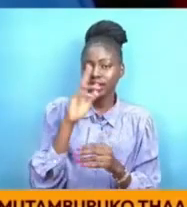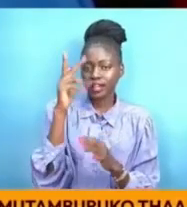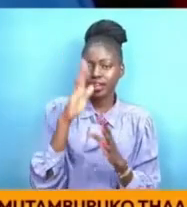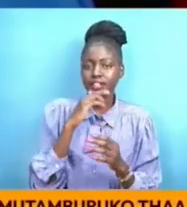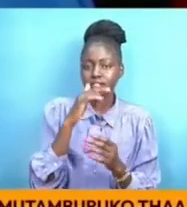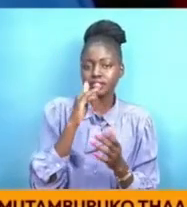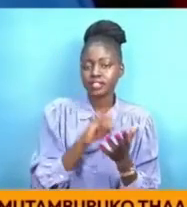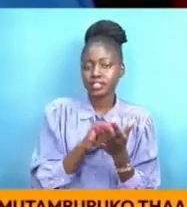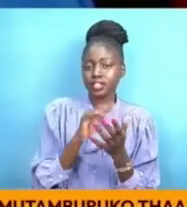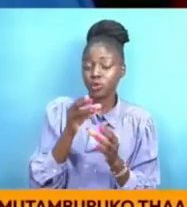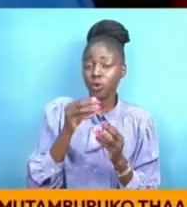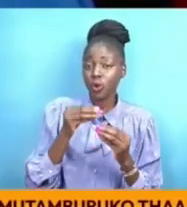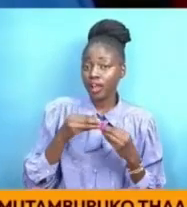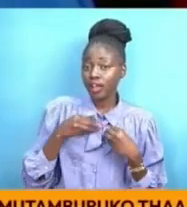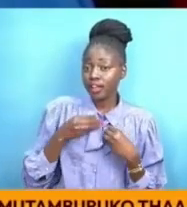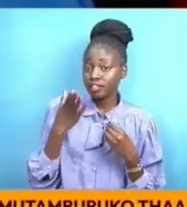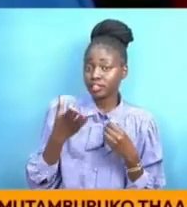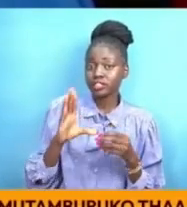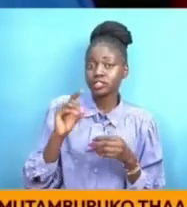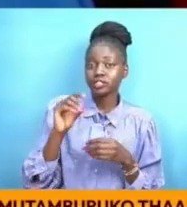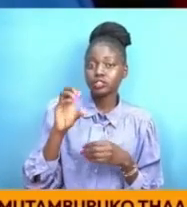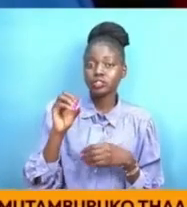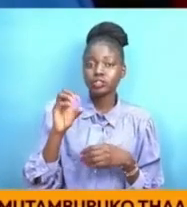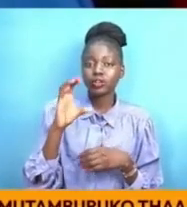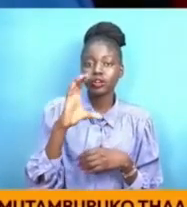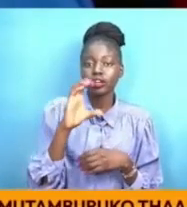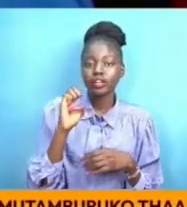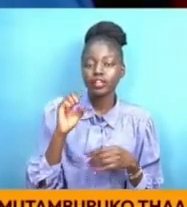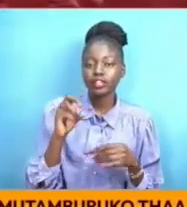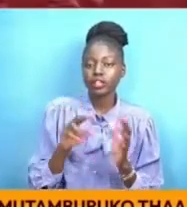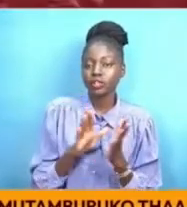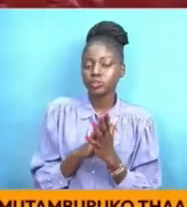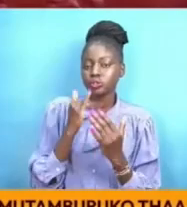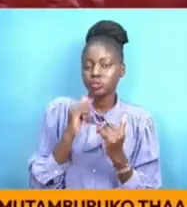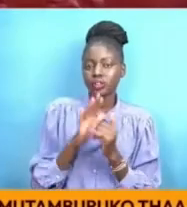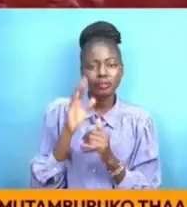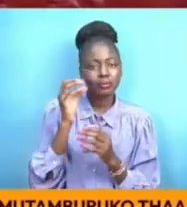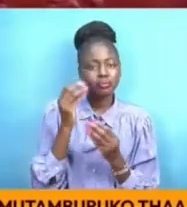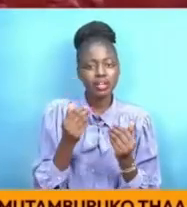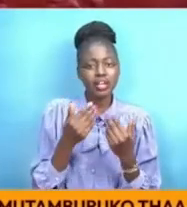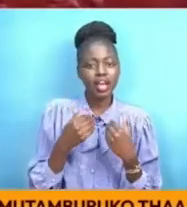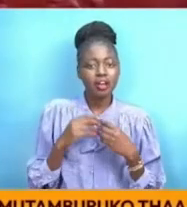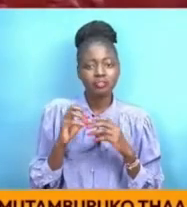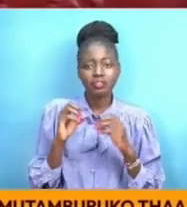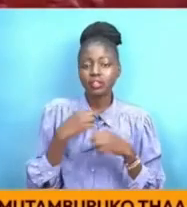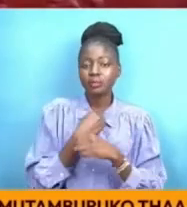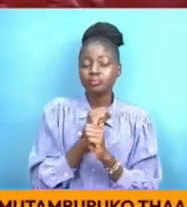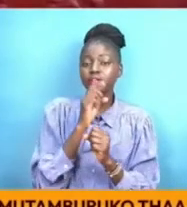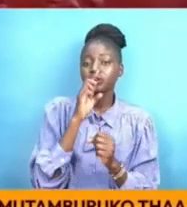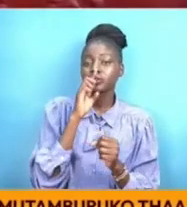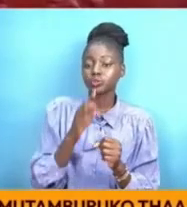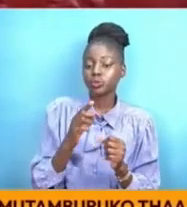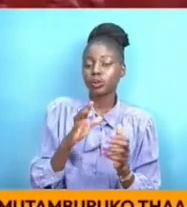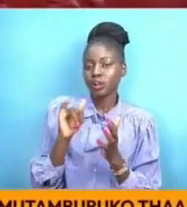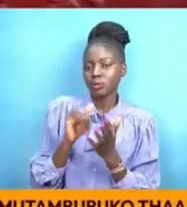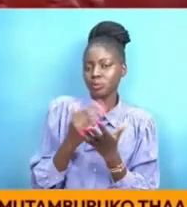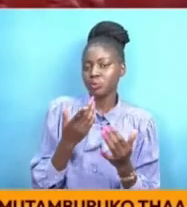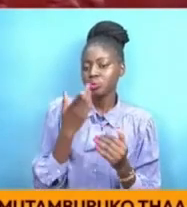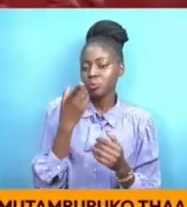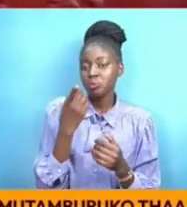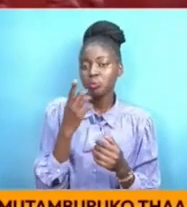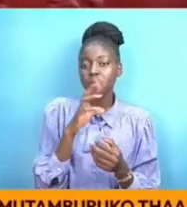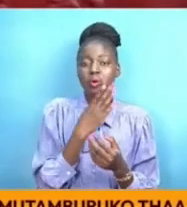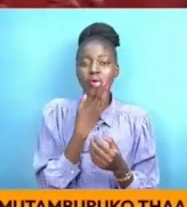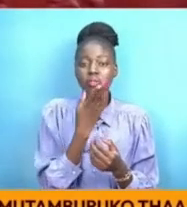you have been given that docket knowing that there's no money in the national coffers. Make sure once you're there, you are not